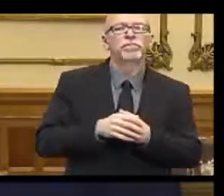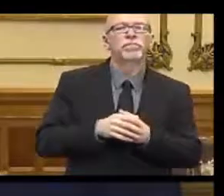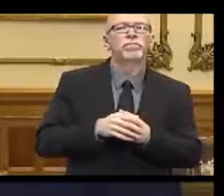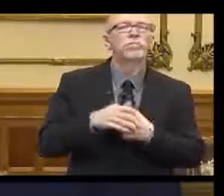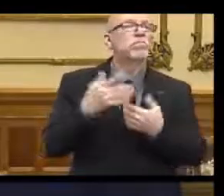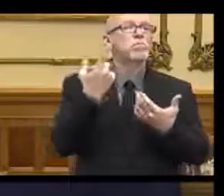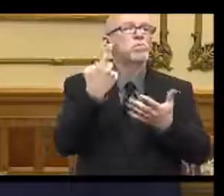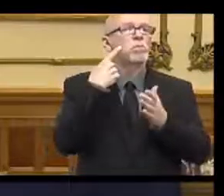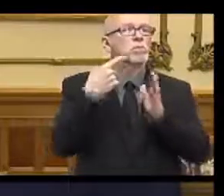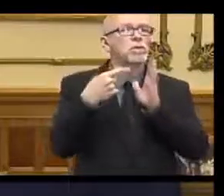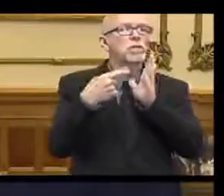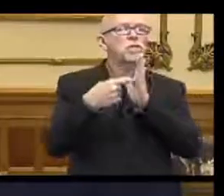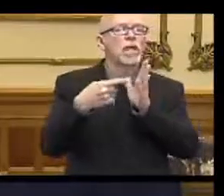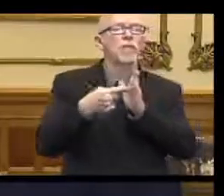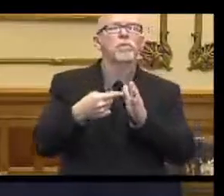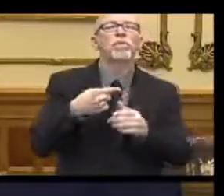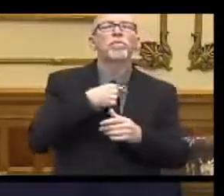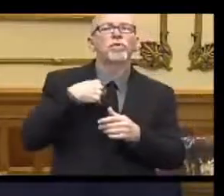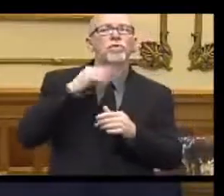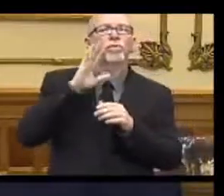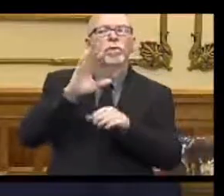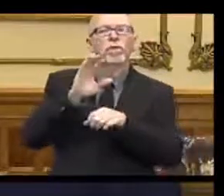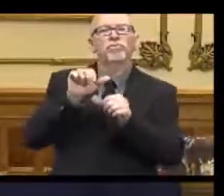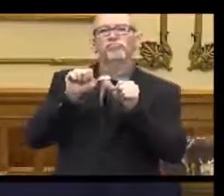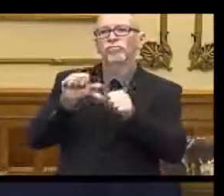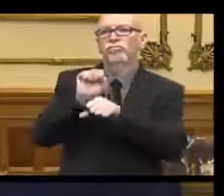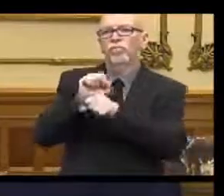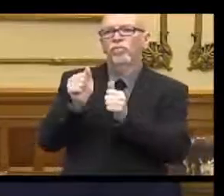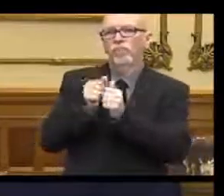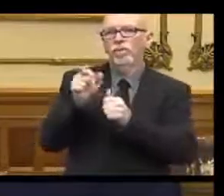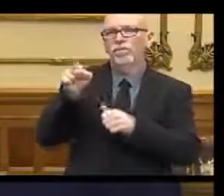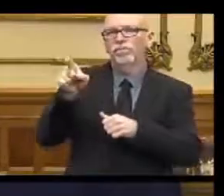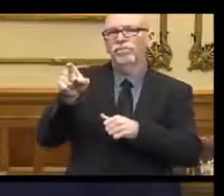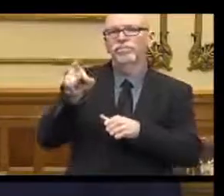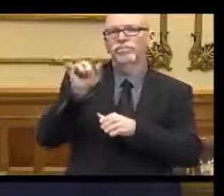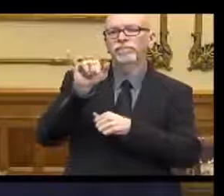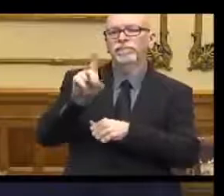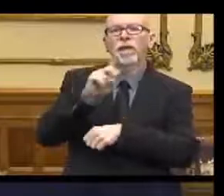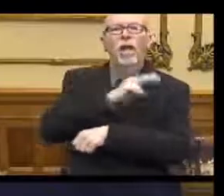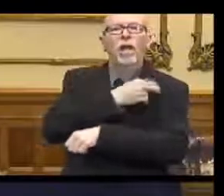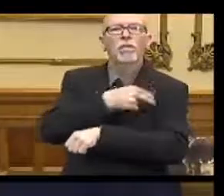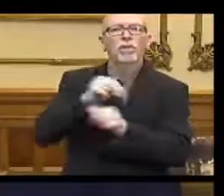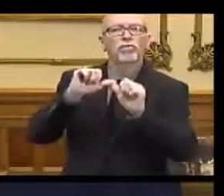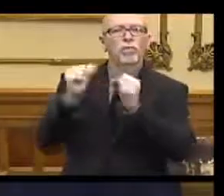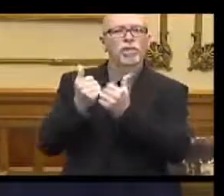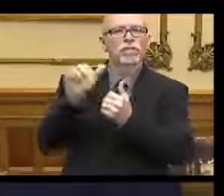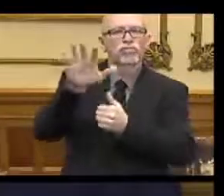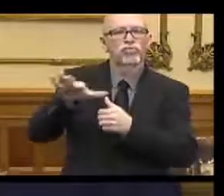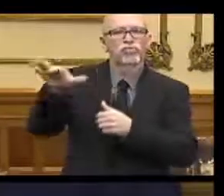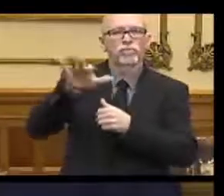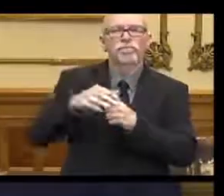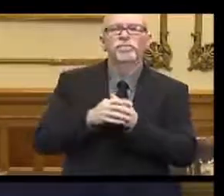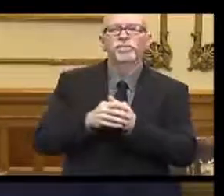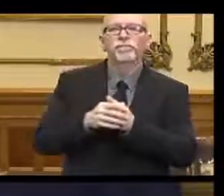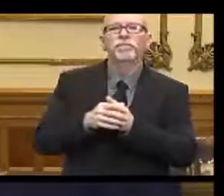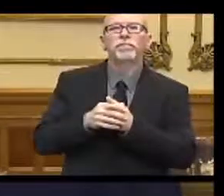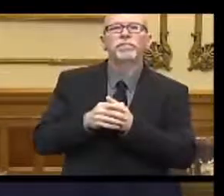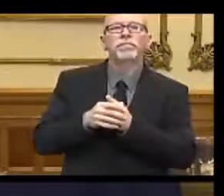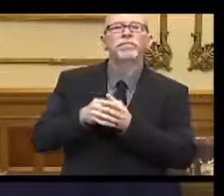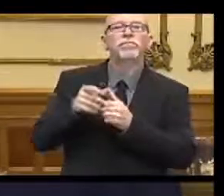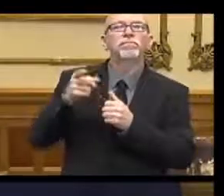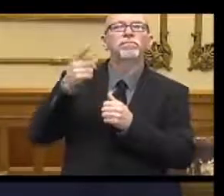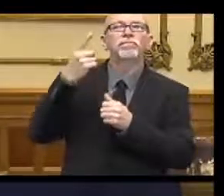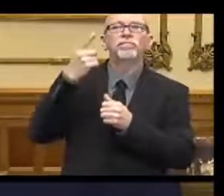example, we'll continue to work with the Indiana Hospital Association for a kind